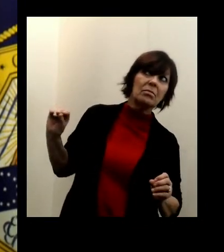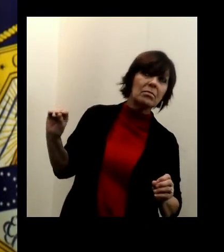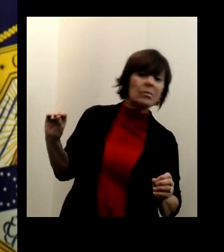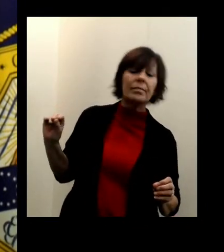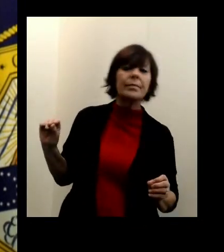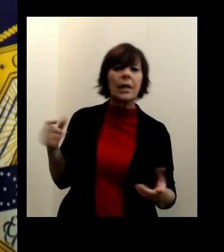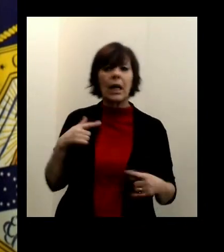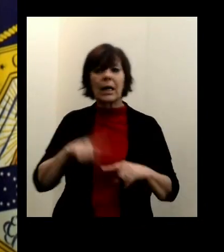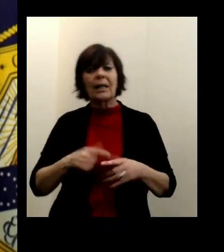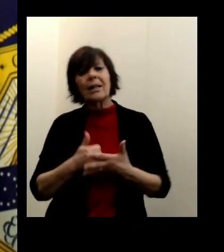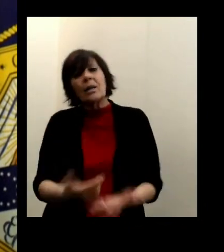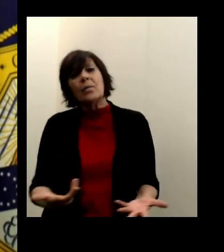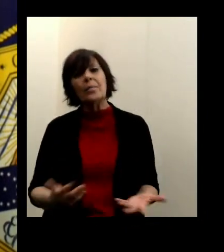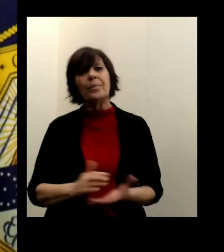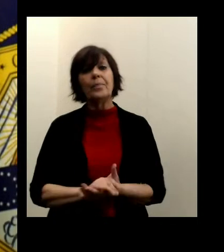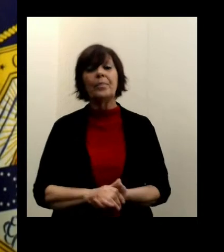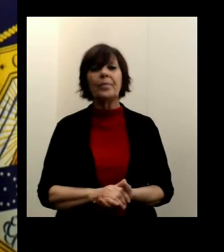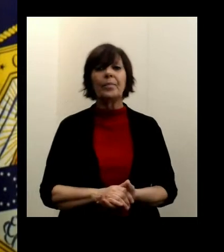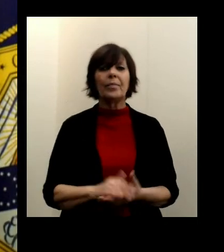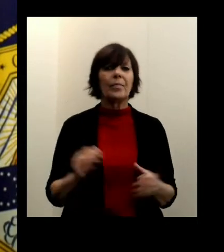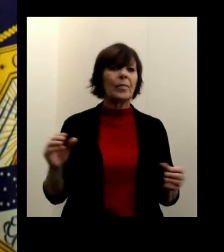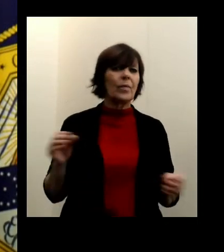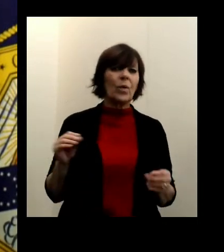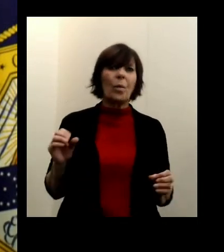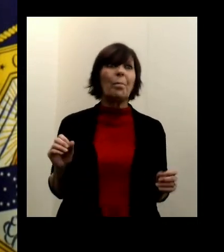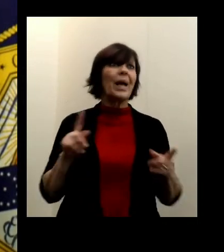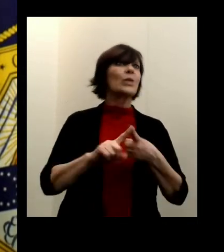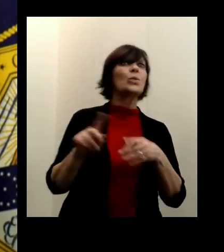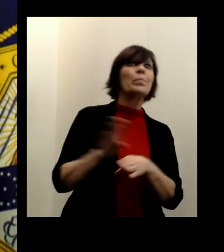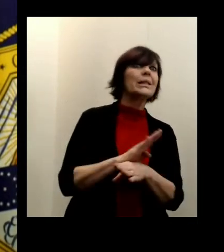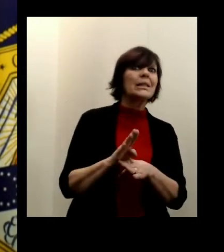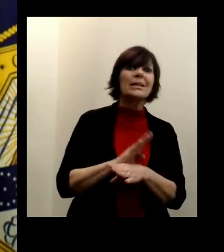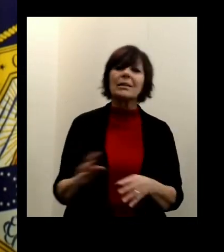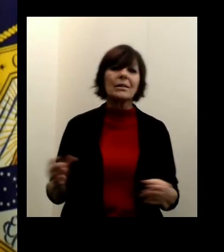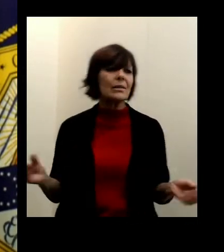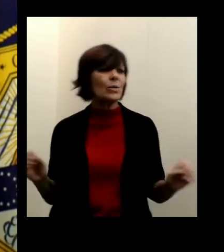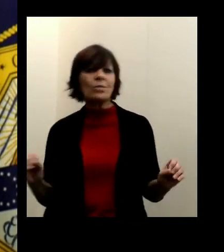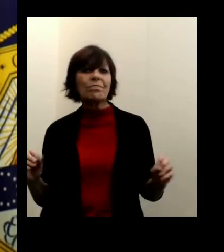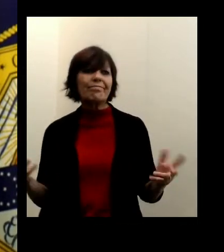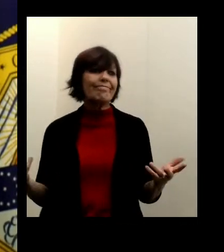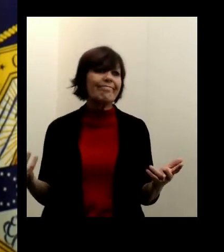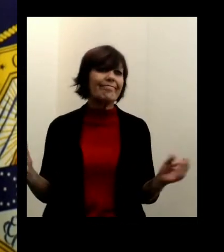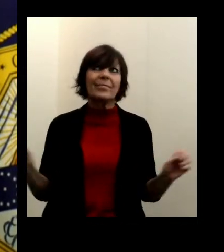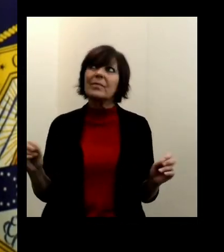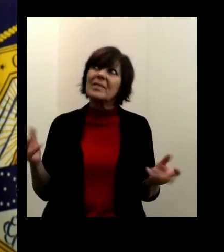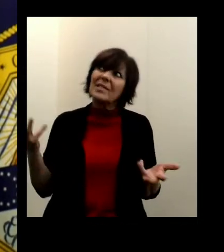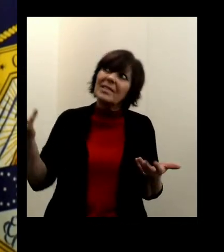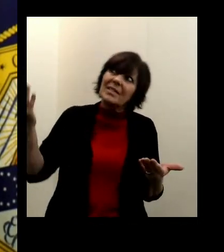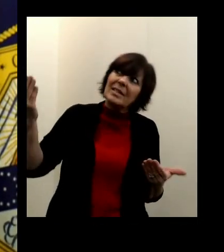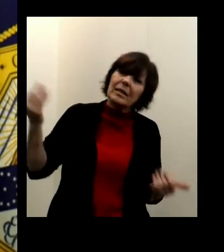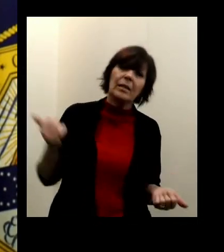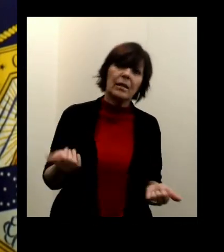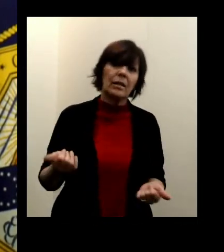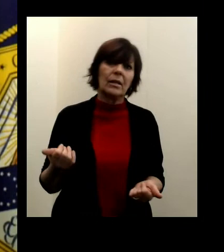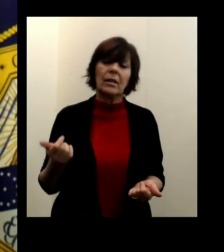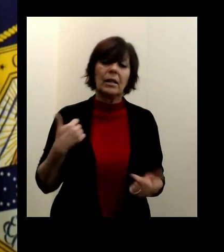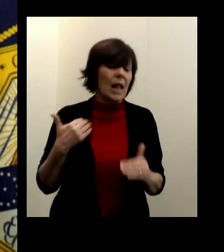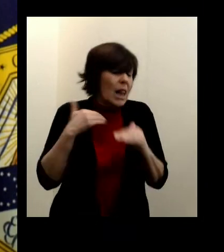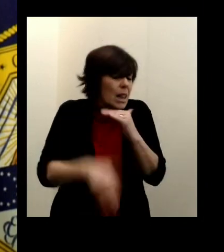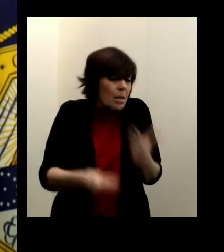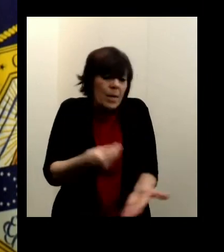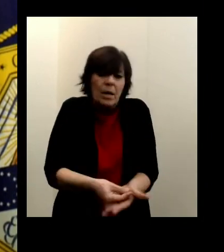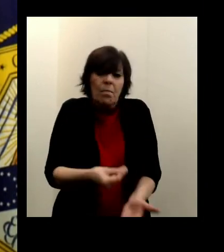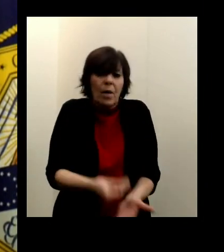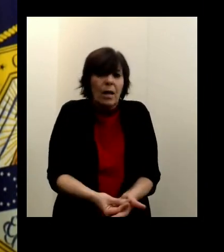learning centers. No additional back to business programs from Erie County. We've just got we've got limited dollars, and they're